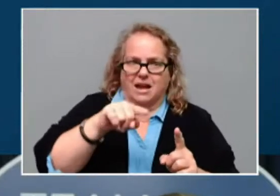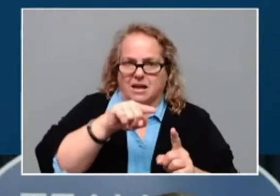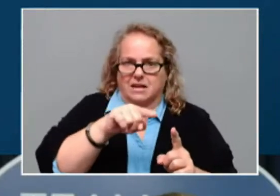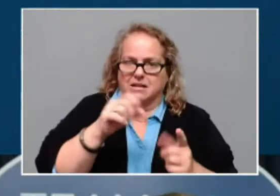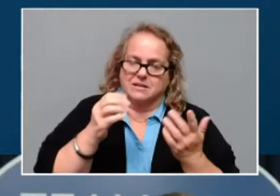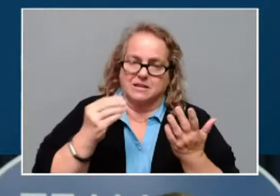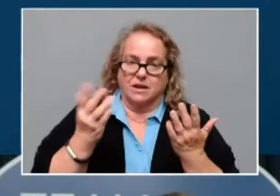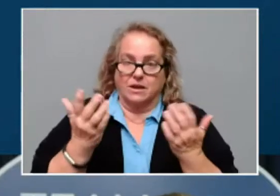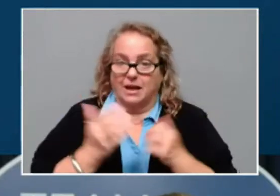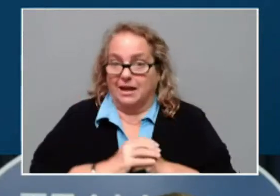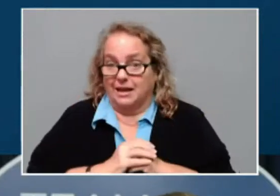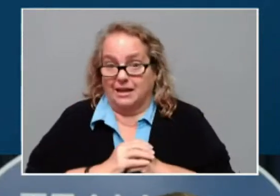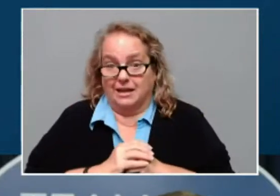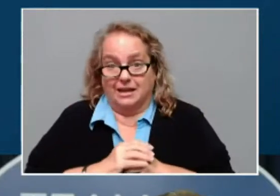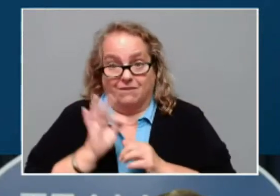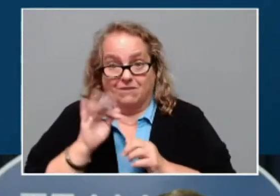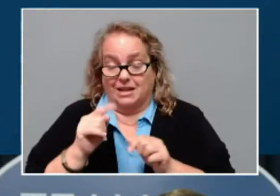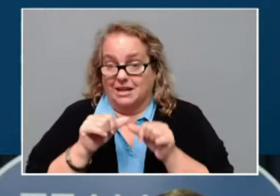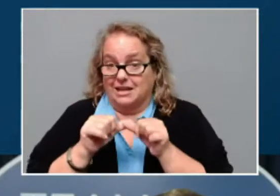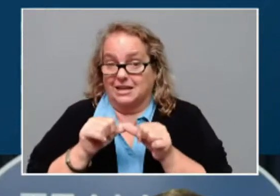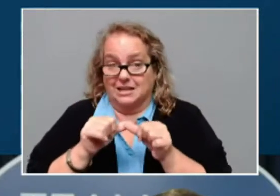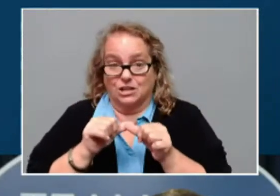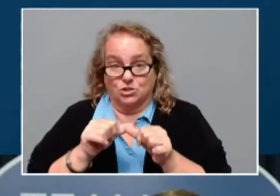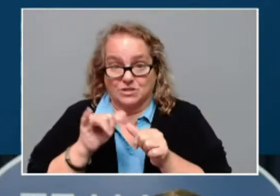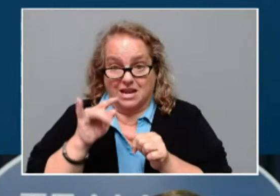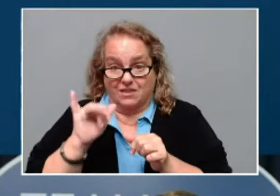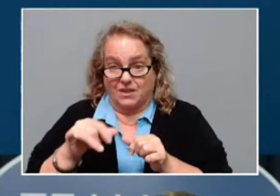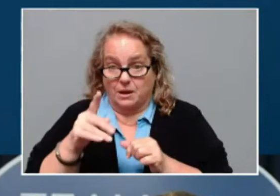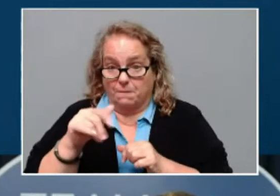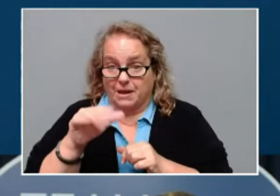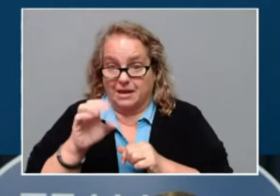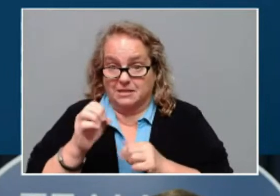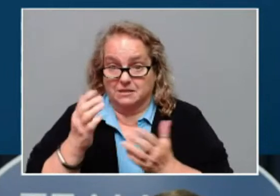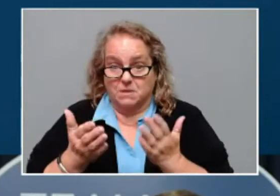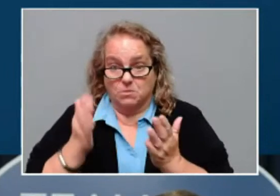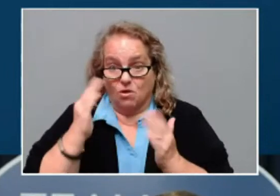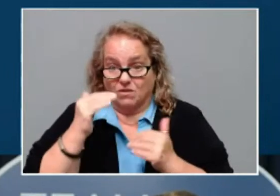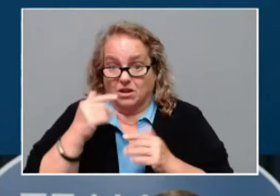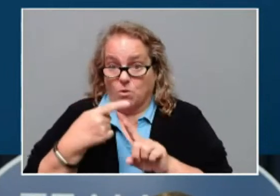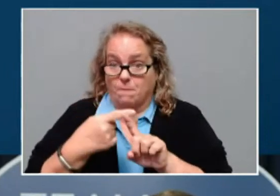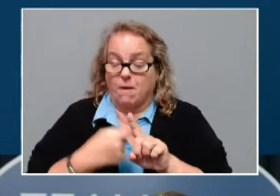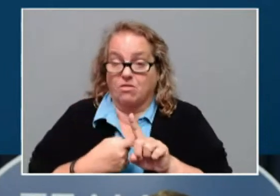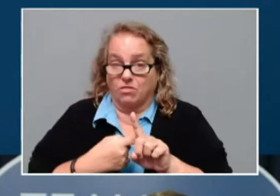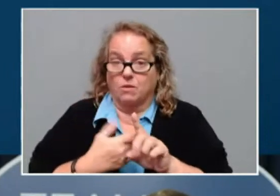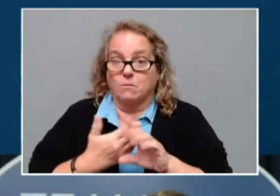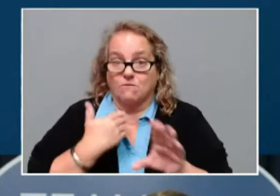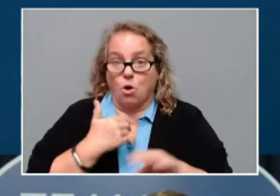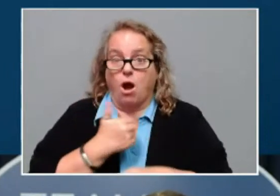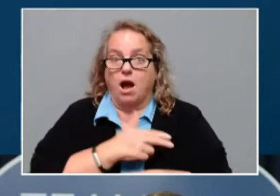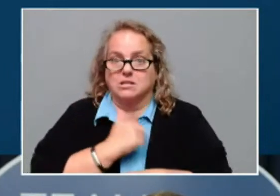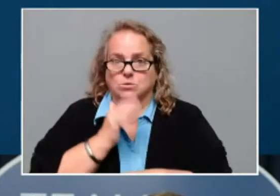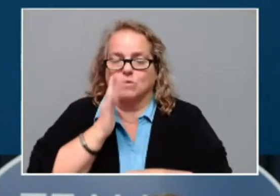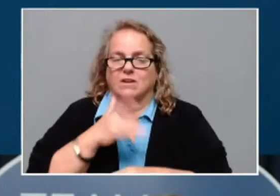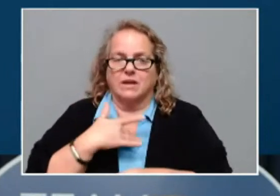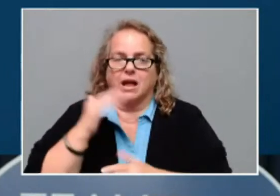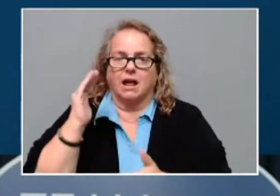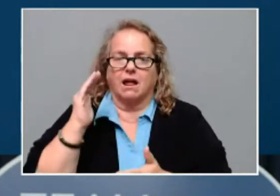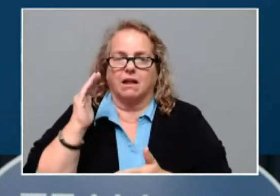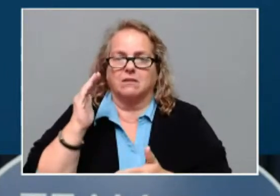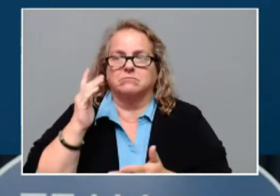if it continues at this pace, hopefully a month or less. You know, we thought it might be a month last